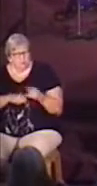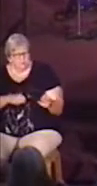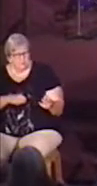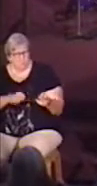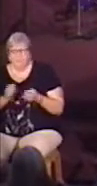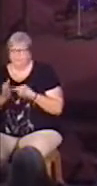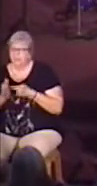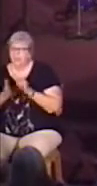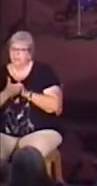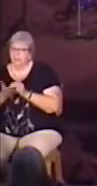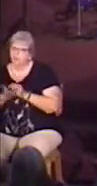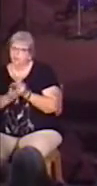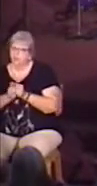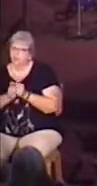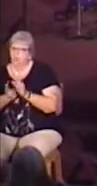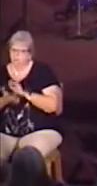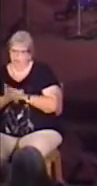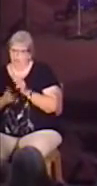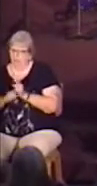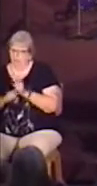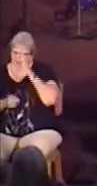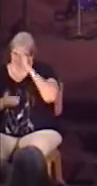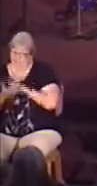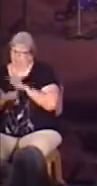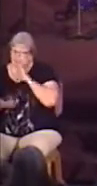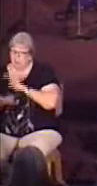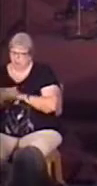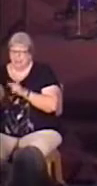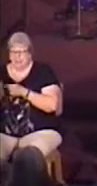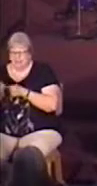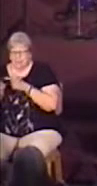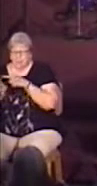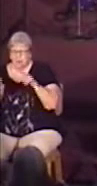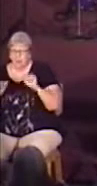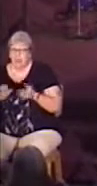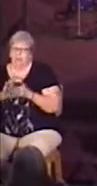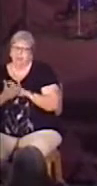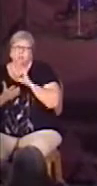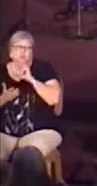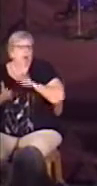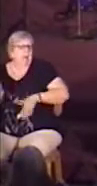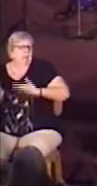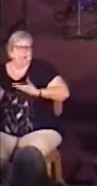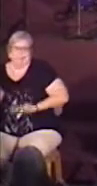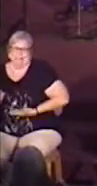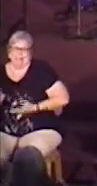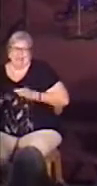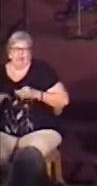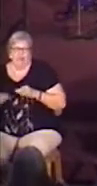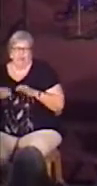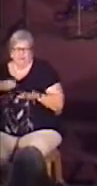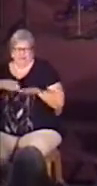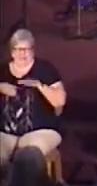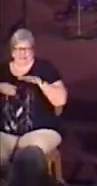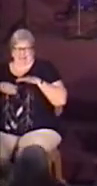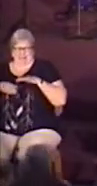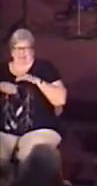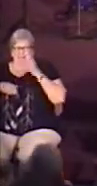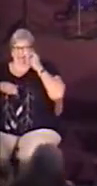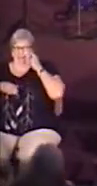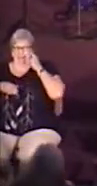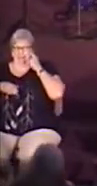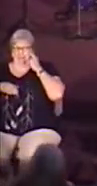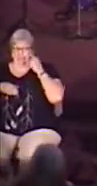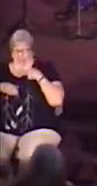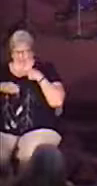often true in marriage, right? I mean, husbands and wives, sometimes you can just be so upset. And if you could just take a step back and say, honey, did I